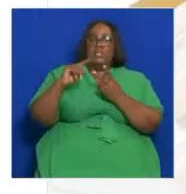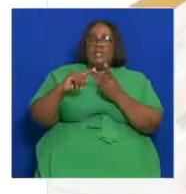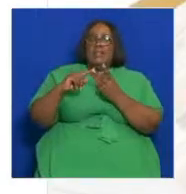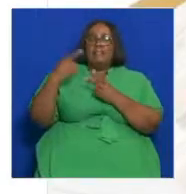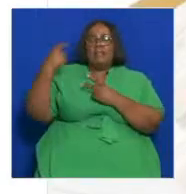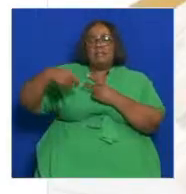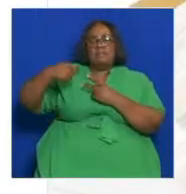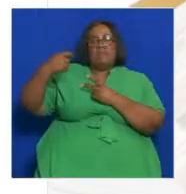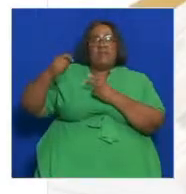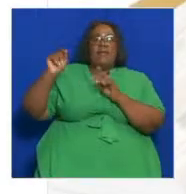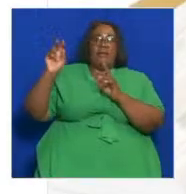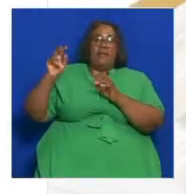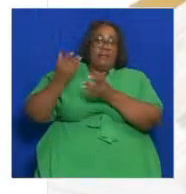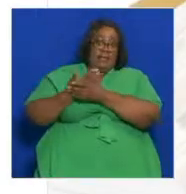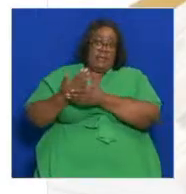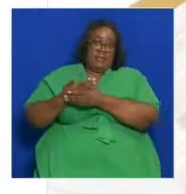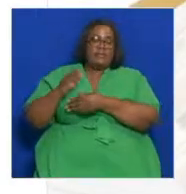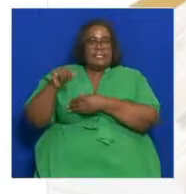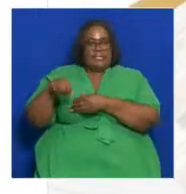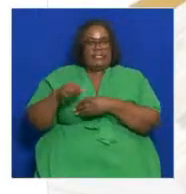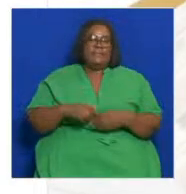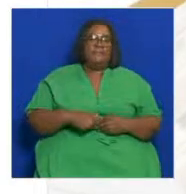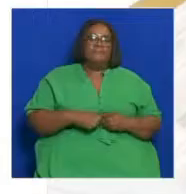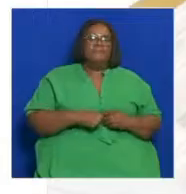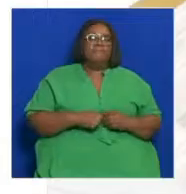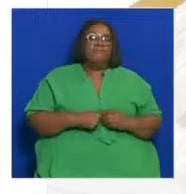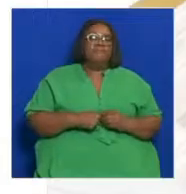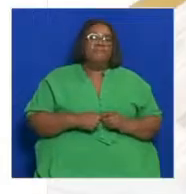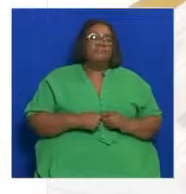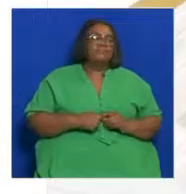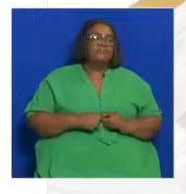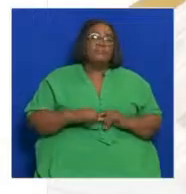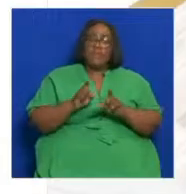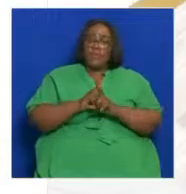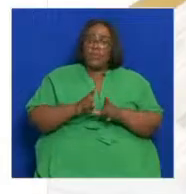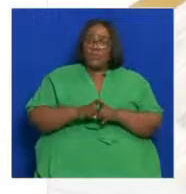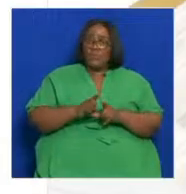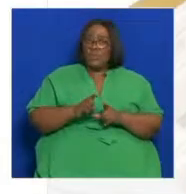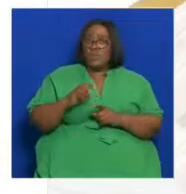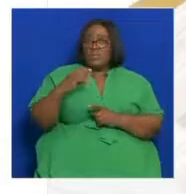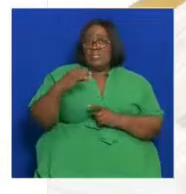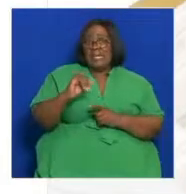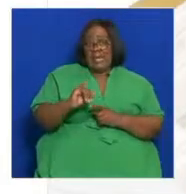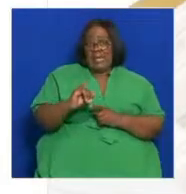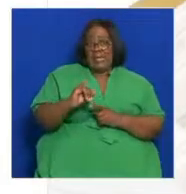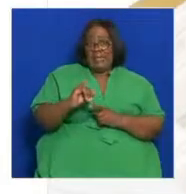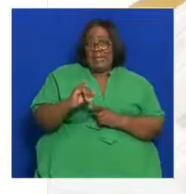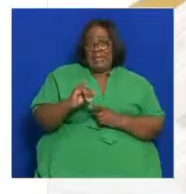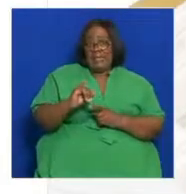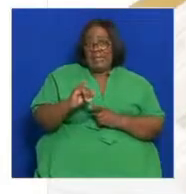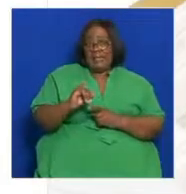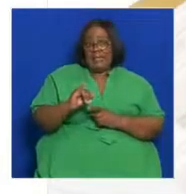and of course the CI matters. Excuse me? And the CI Oh, the matter. CI yes, of course. All right, thank